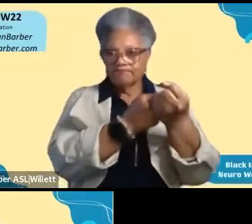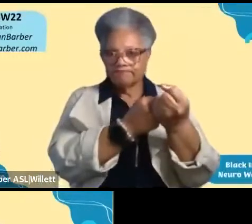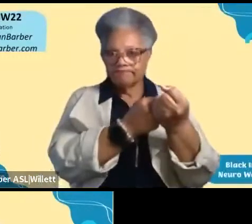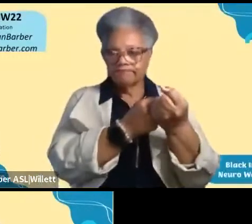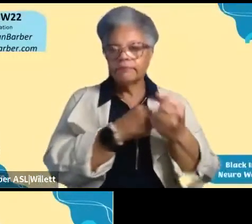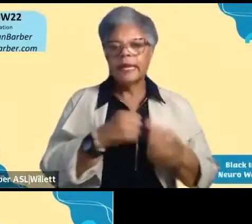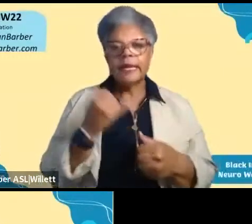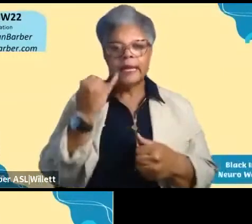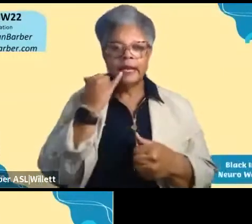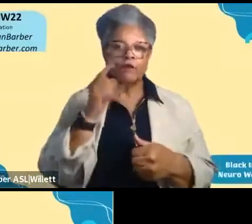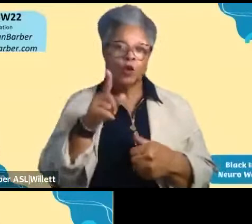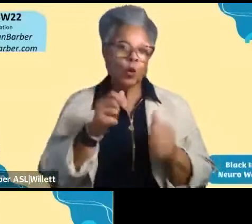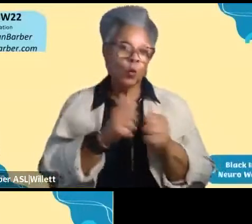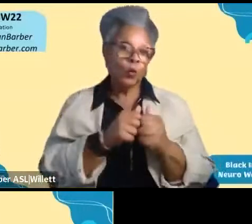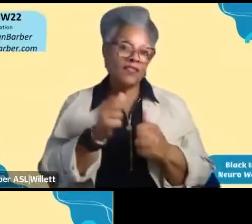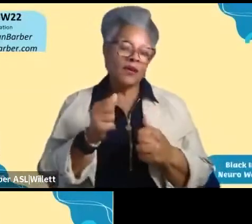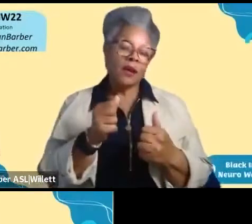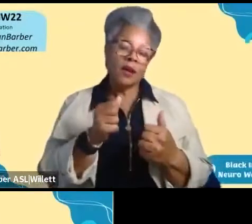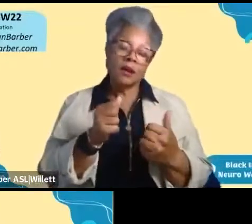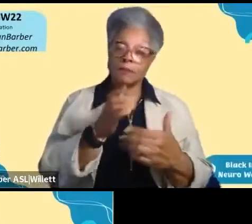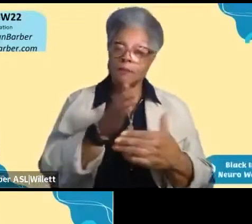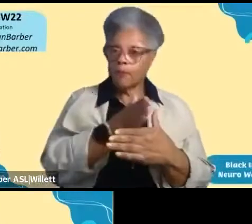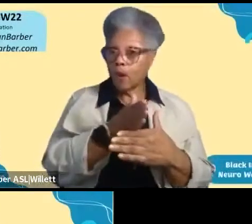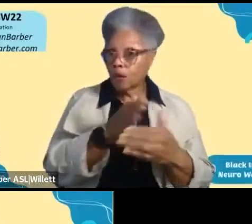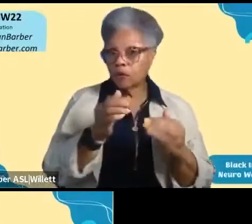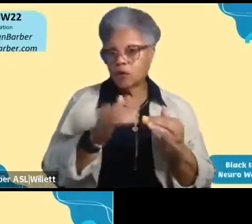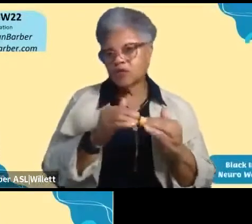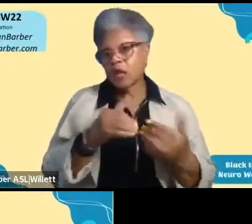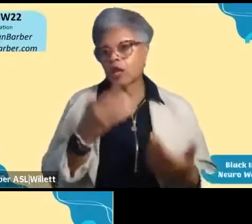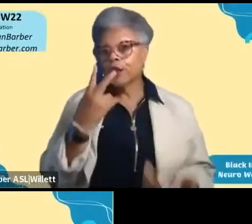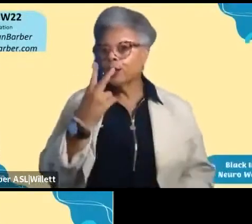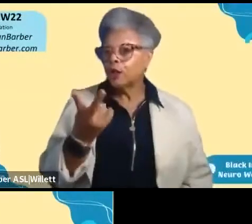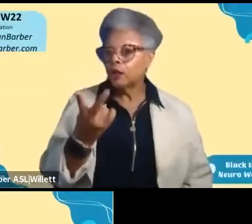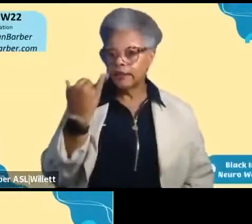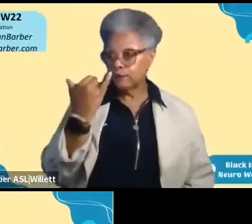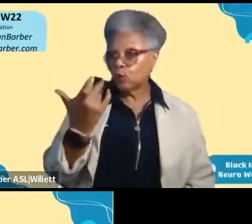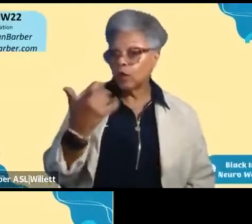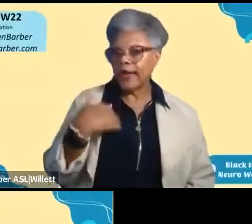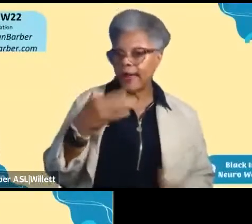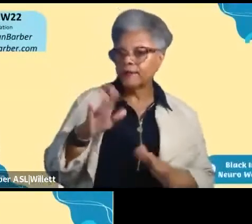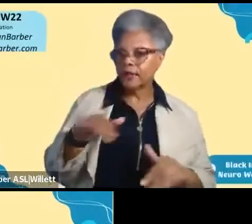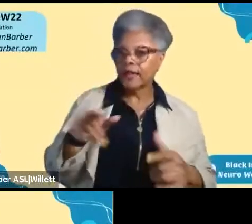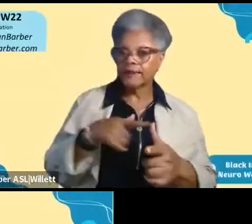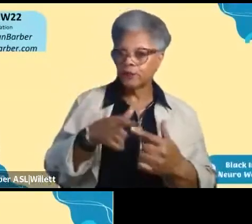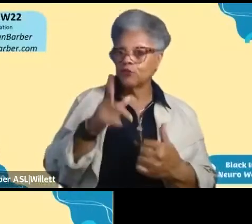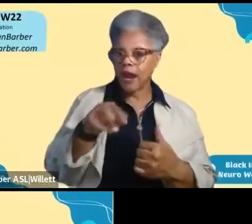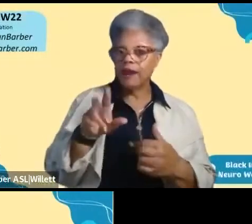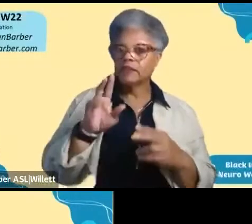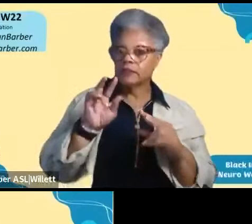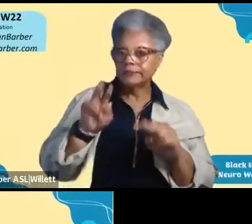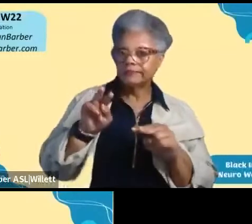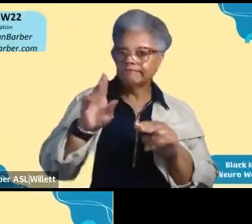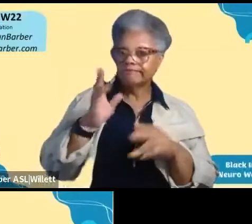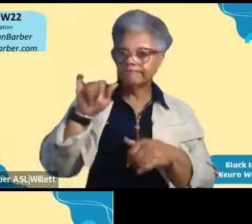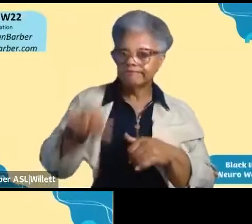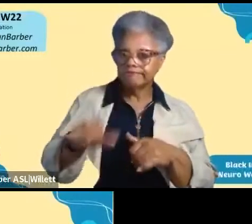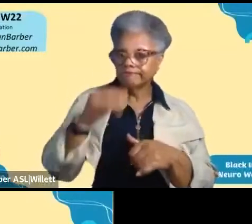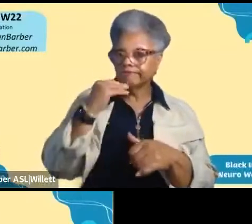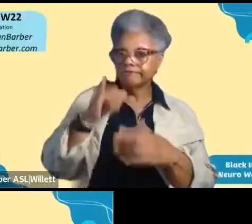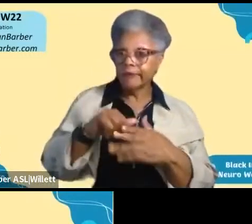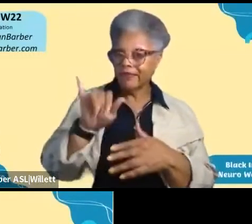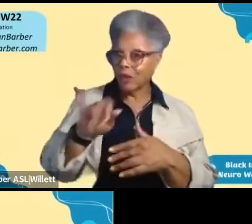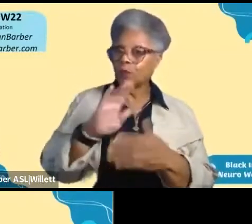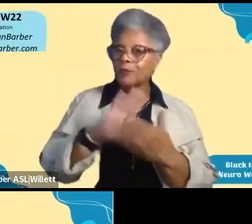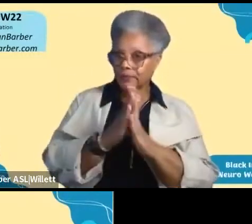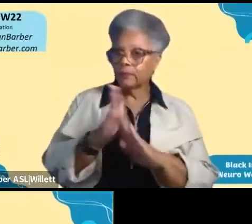if you're with a significant other who just says, look, if you want to have kids, then you're going to be looking after them, then that's going to be a real